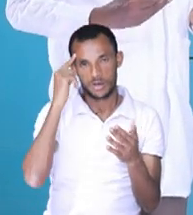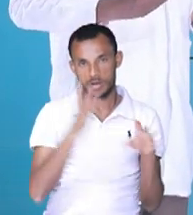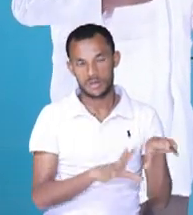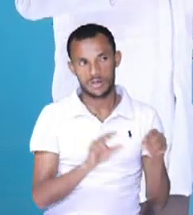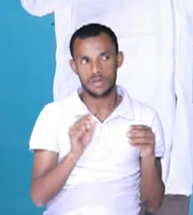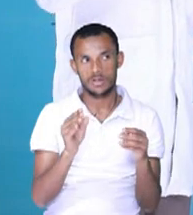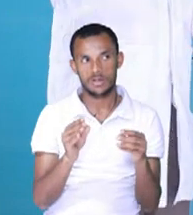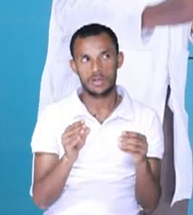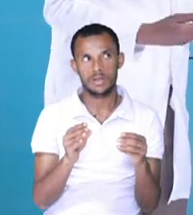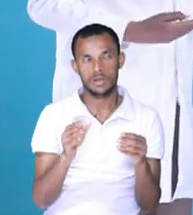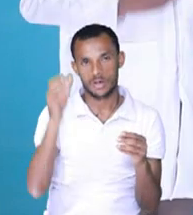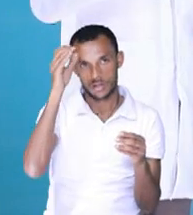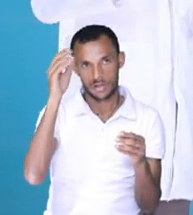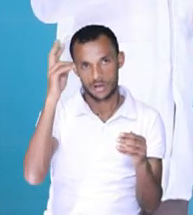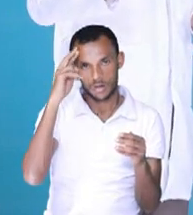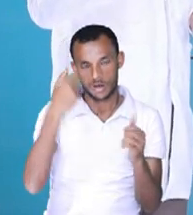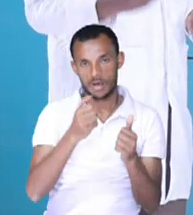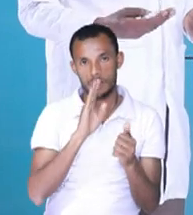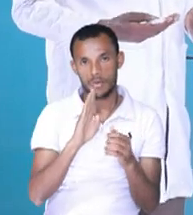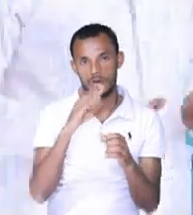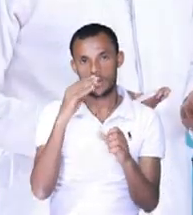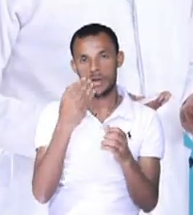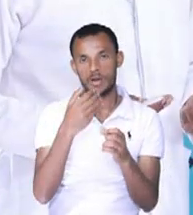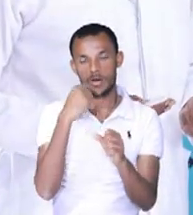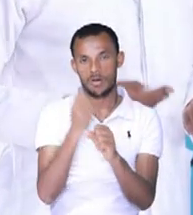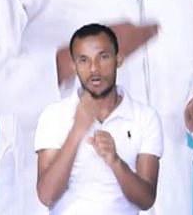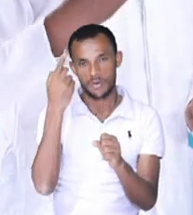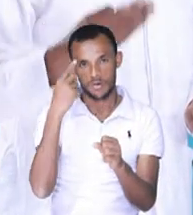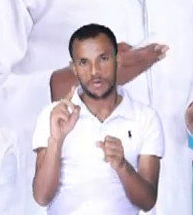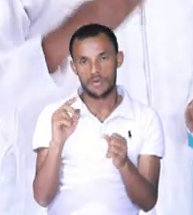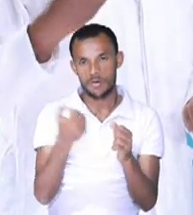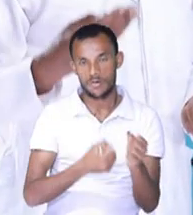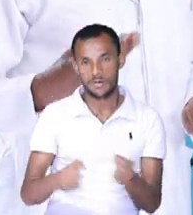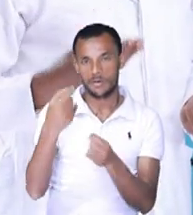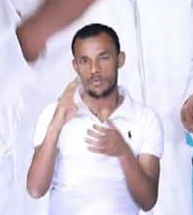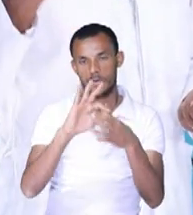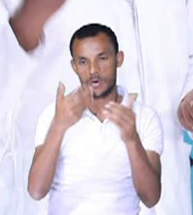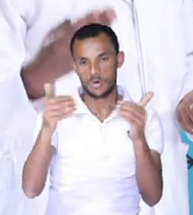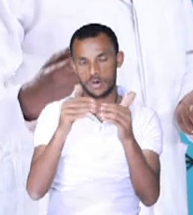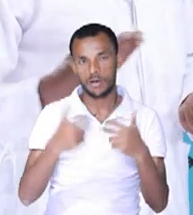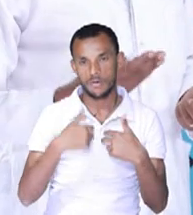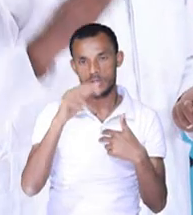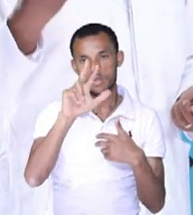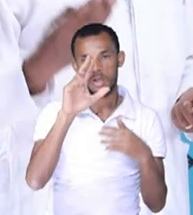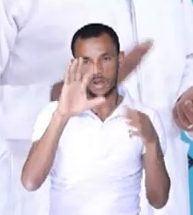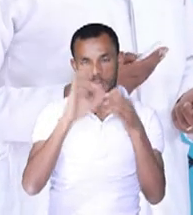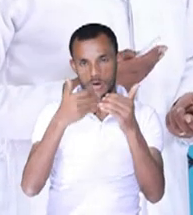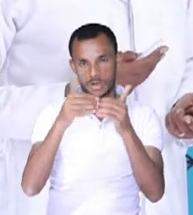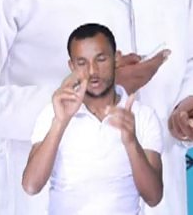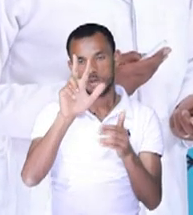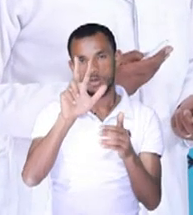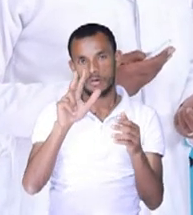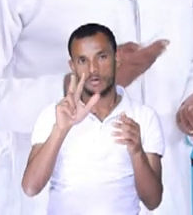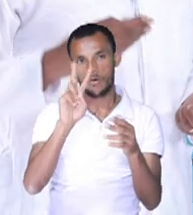students, Kramer's rule can be applied also for systems of equations having three equations with three